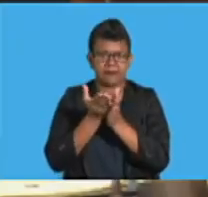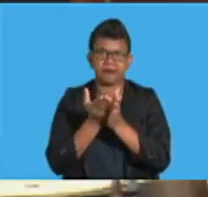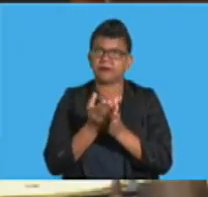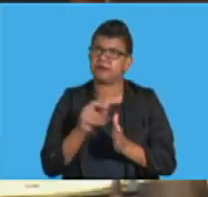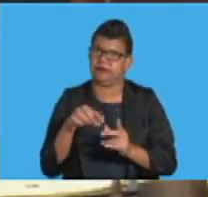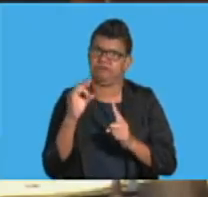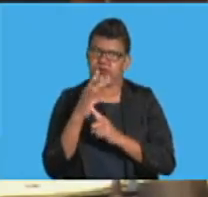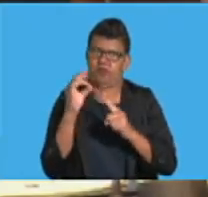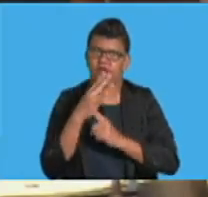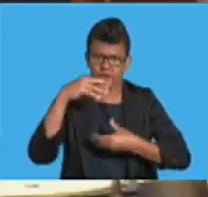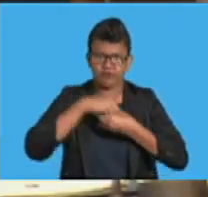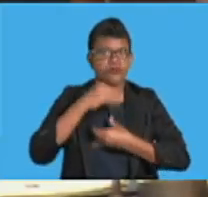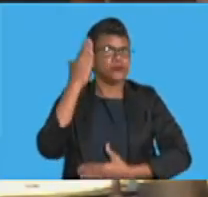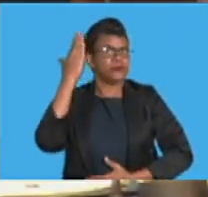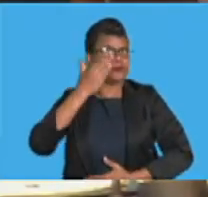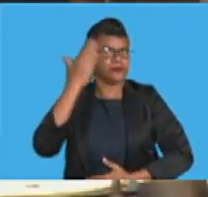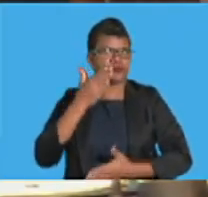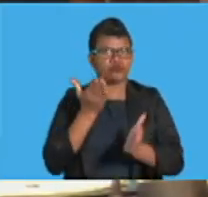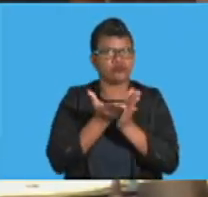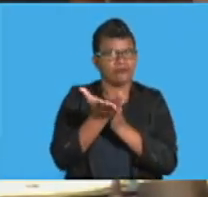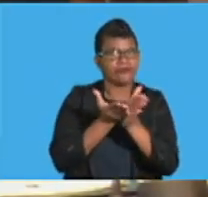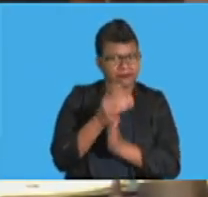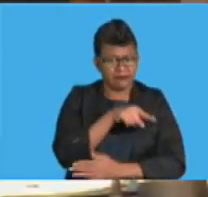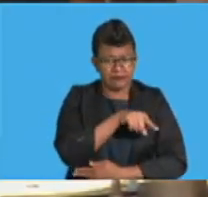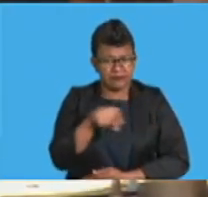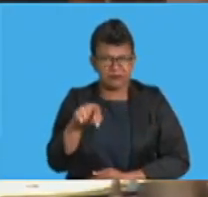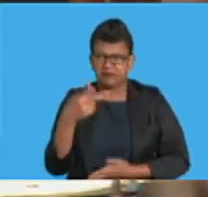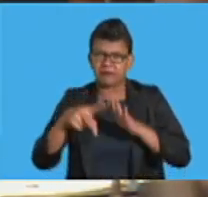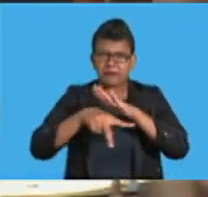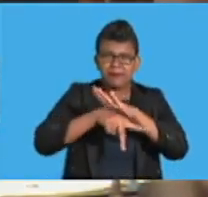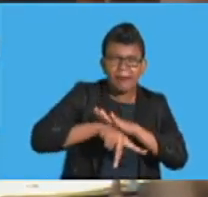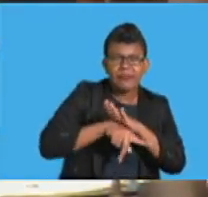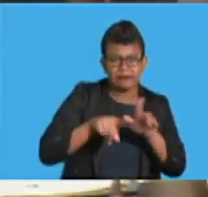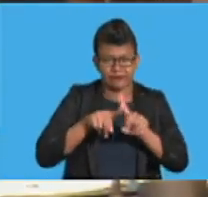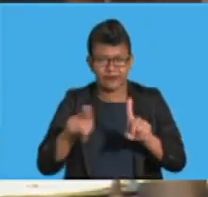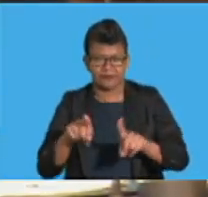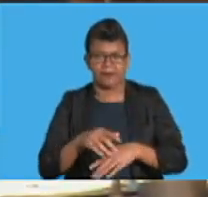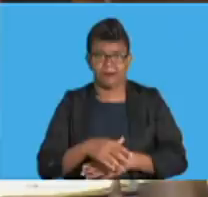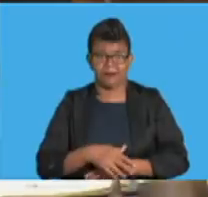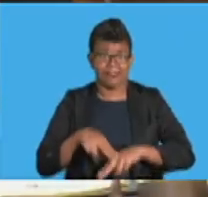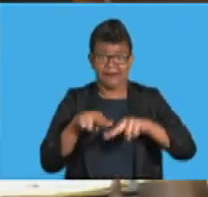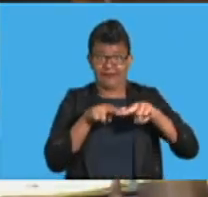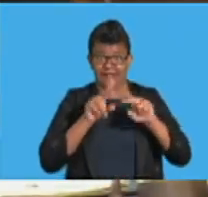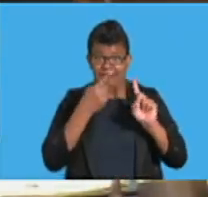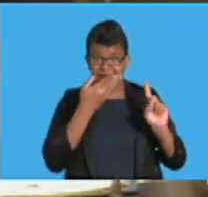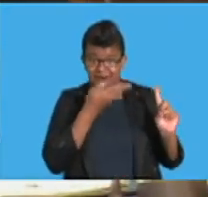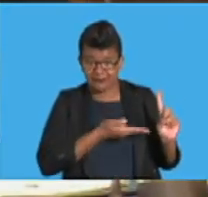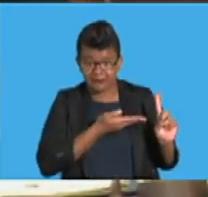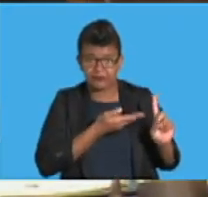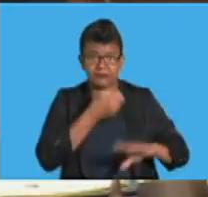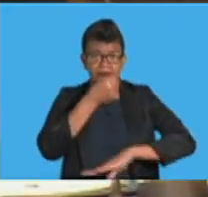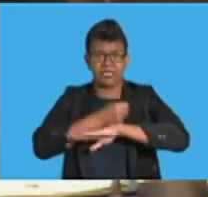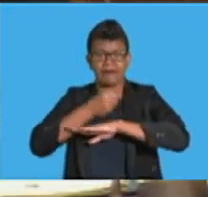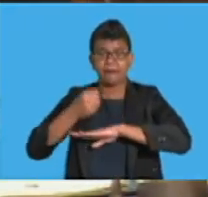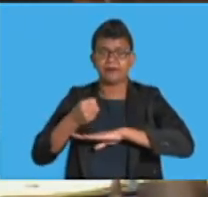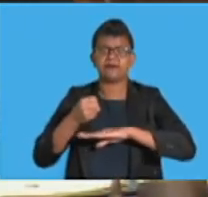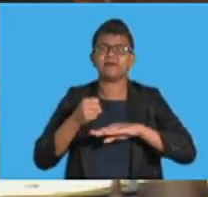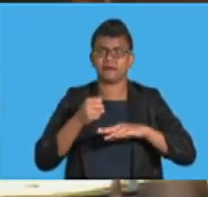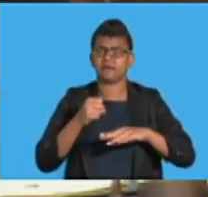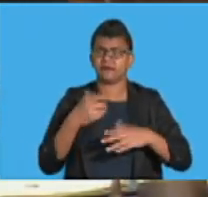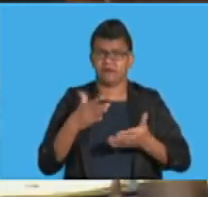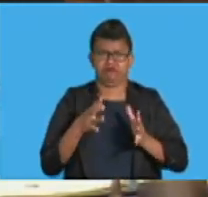for both teachers and the students. Madam Speaker, the Fiji First government's initiative in expanding tertiary scholarship